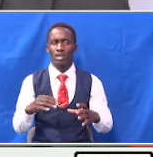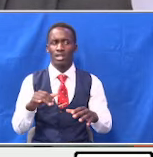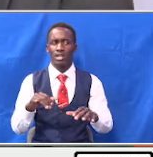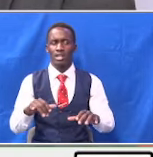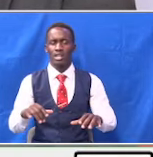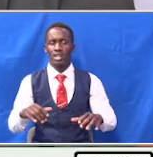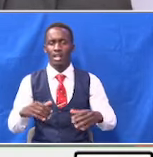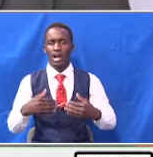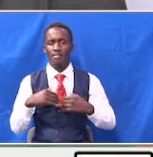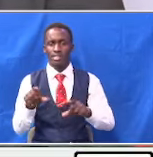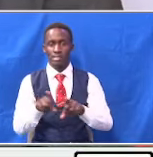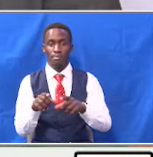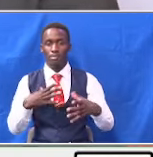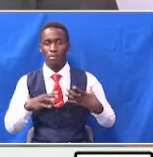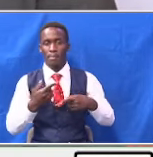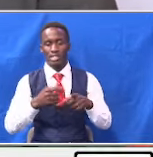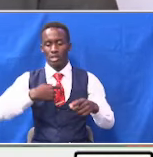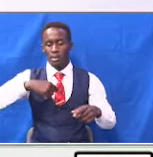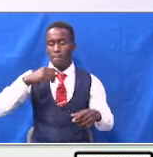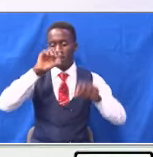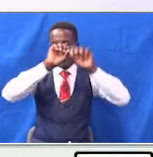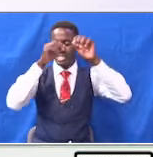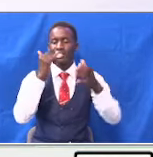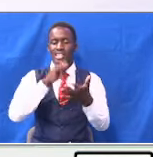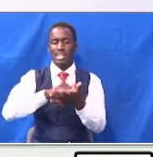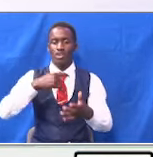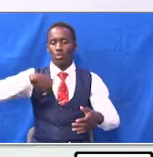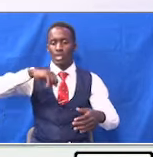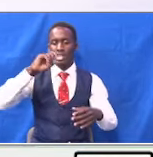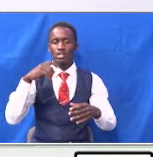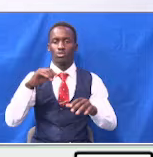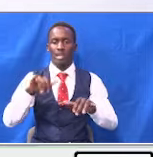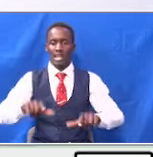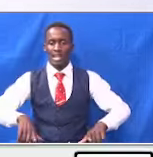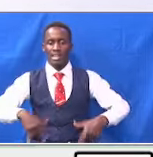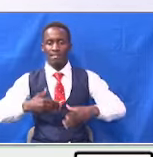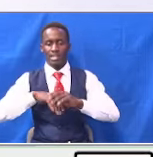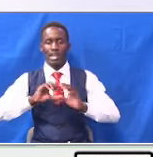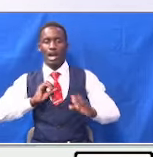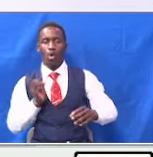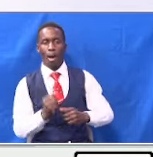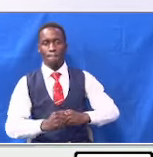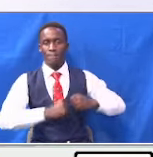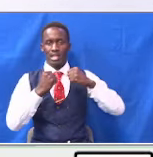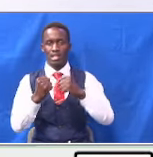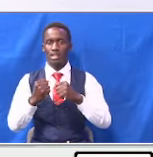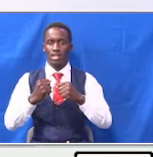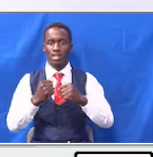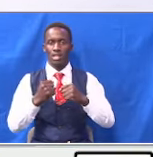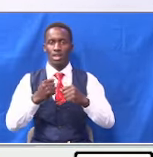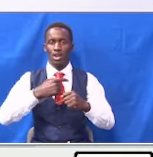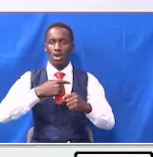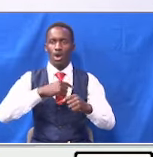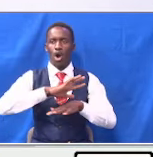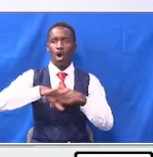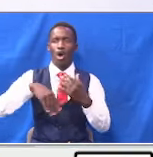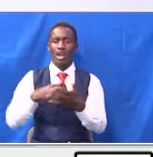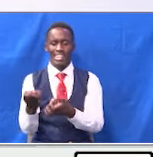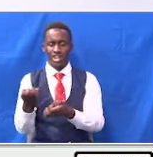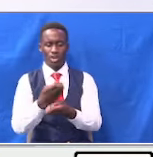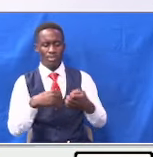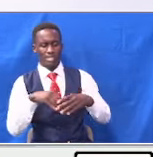you understand, we are all constrained. Okay. Look at all over the world, there are economic challenges. We are not in exclusion. All